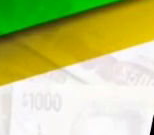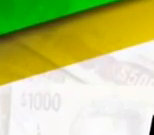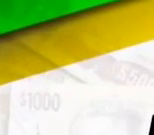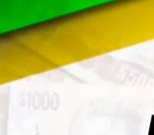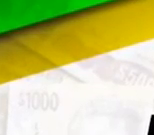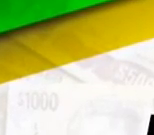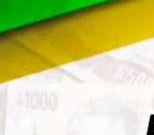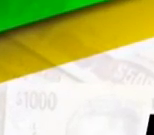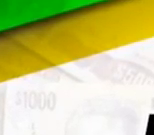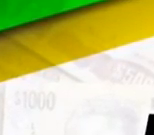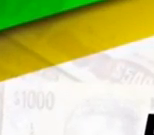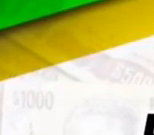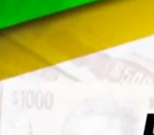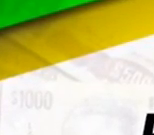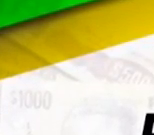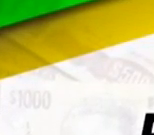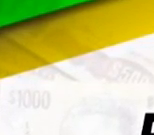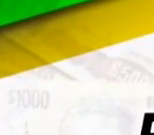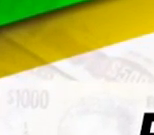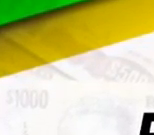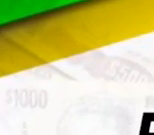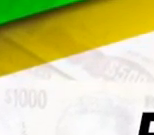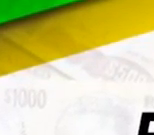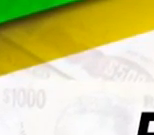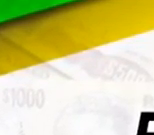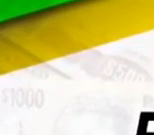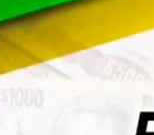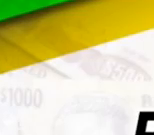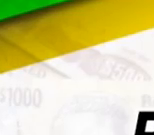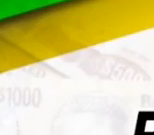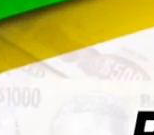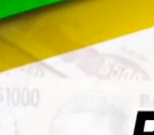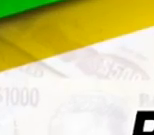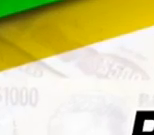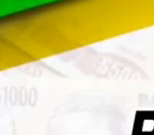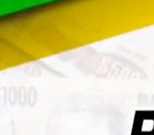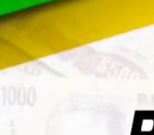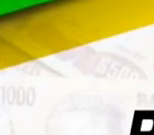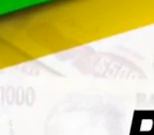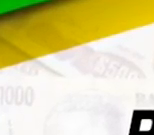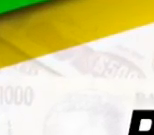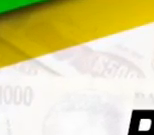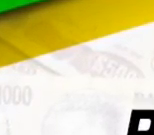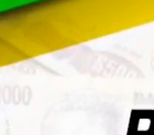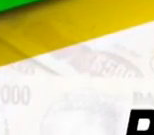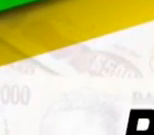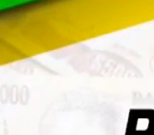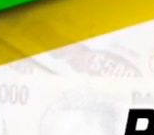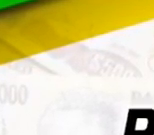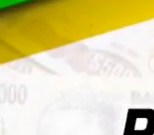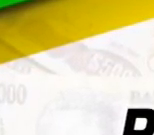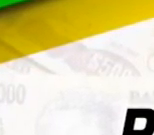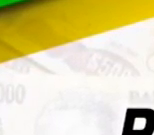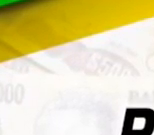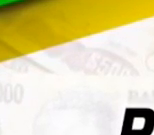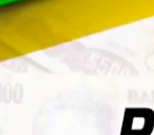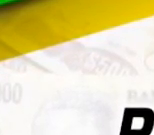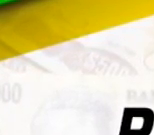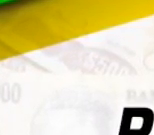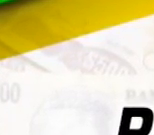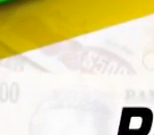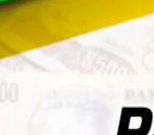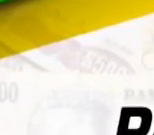Port Authority of Jamaica, PAJ, will also be spending $10 billion to build 2 new business process outsourcing facilities in Montego